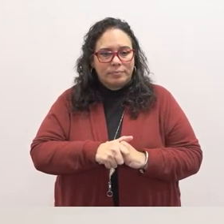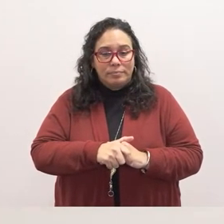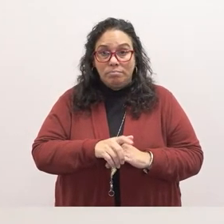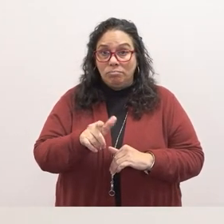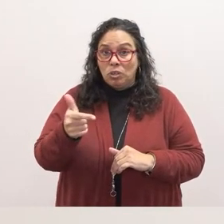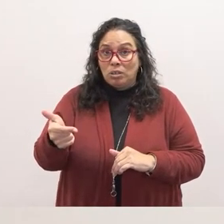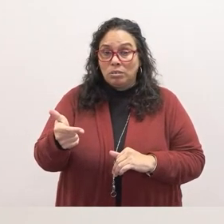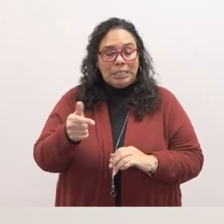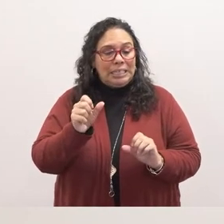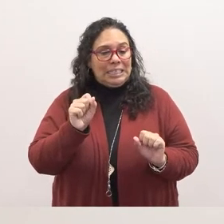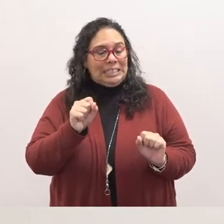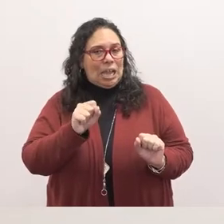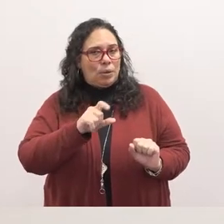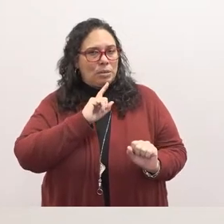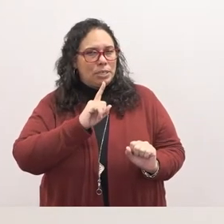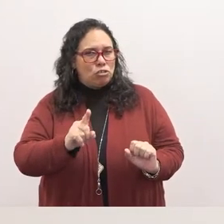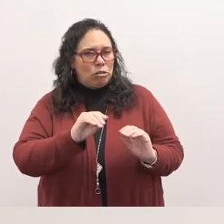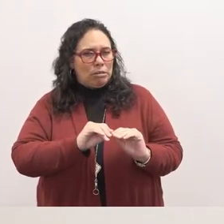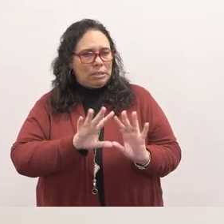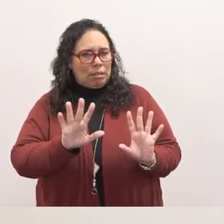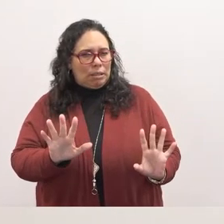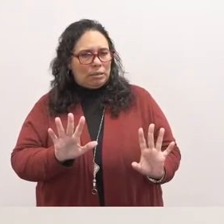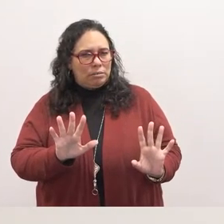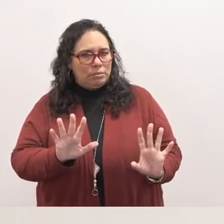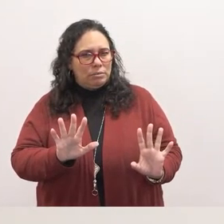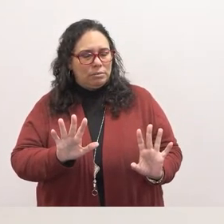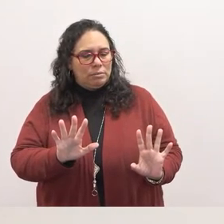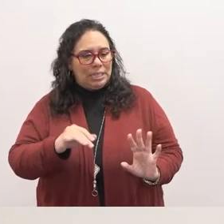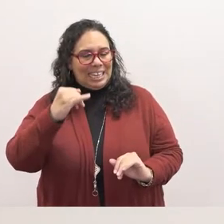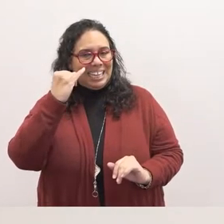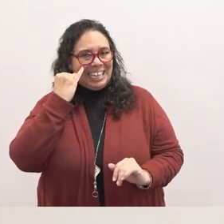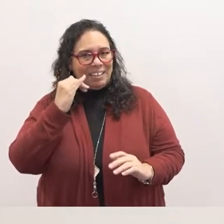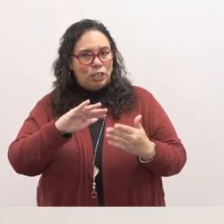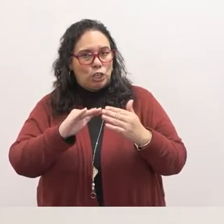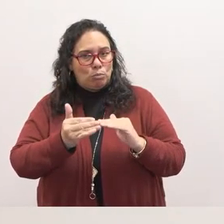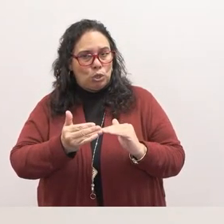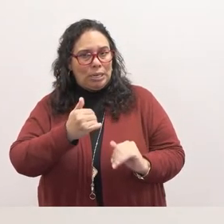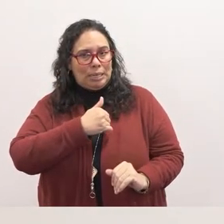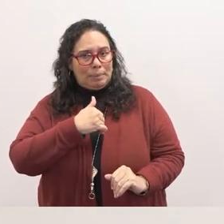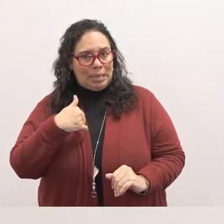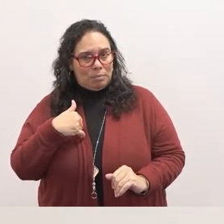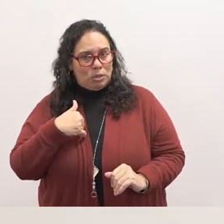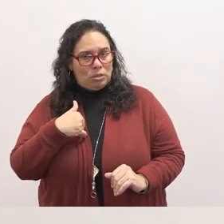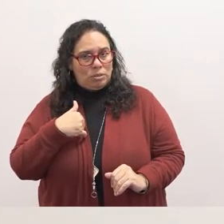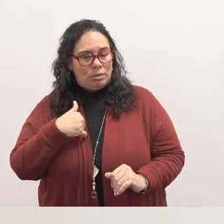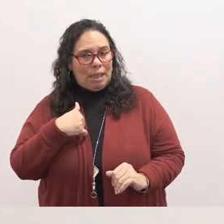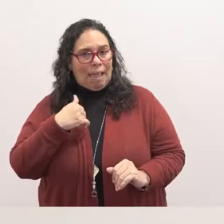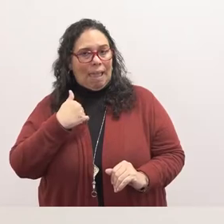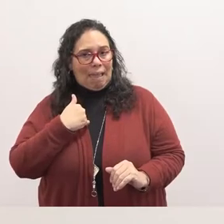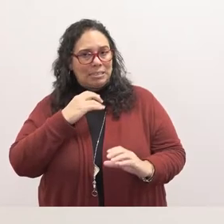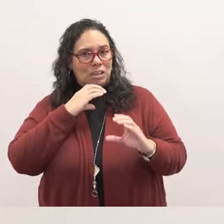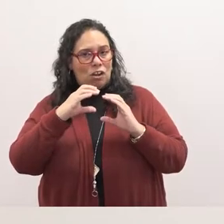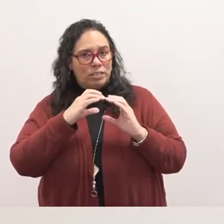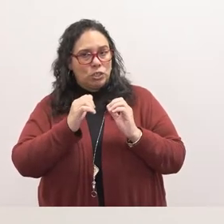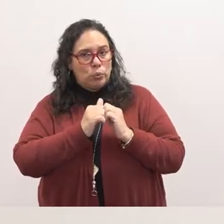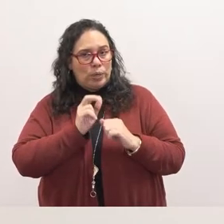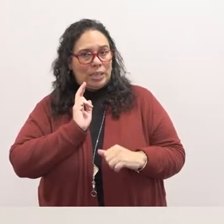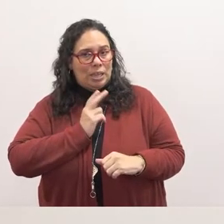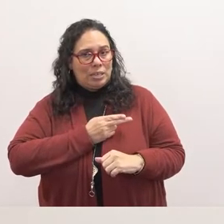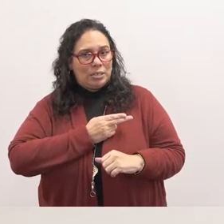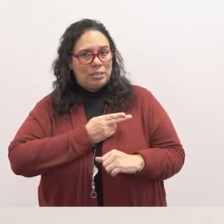Did you want to go somewhere yeah, else? I want to make sure that it's very clear. So to be clear, if a community member has a conversation with us, a